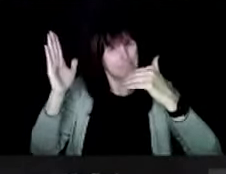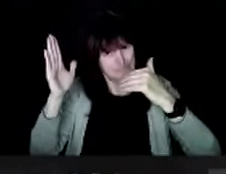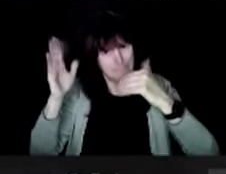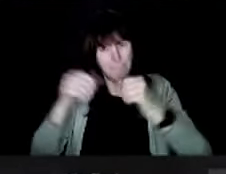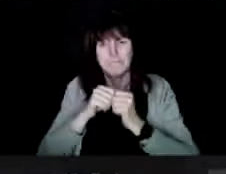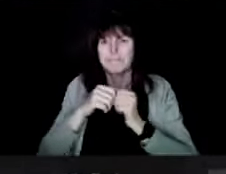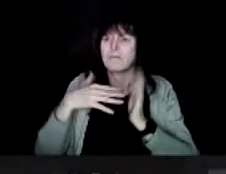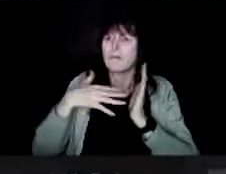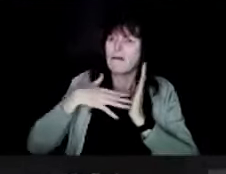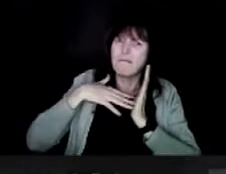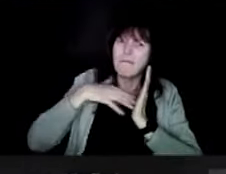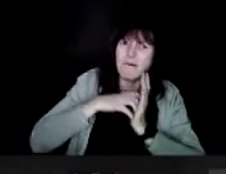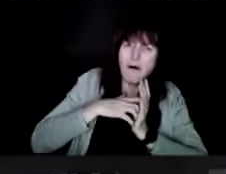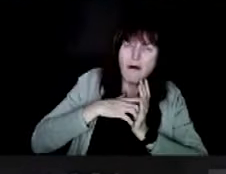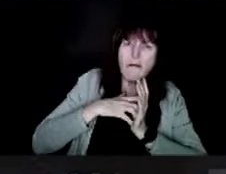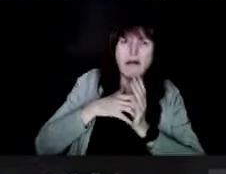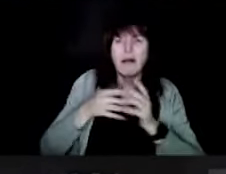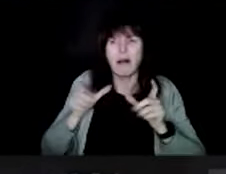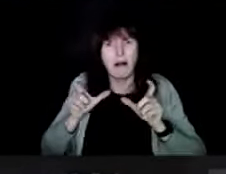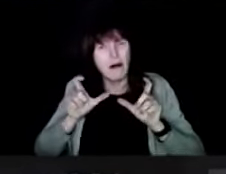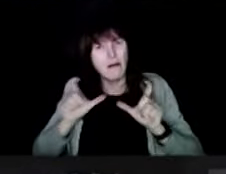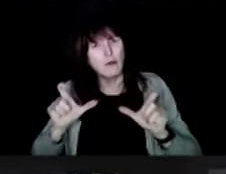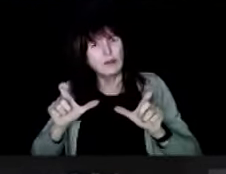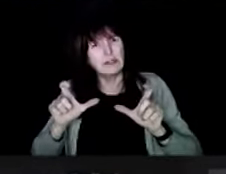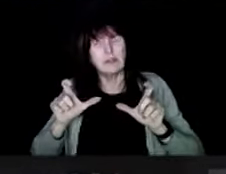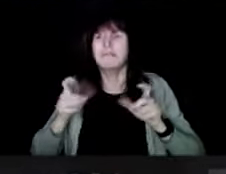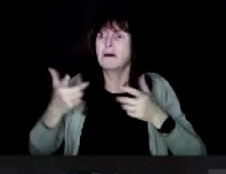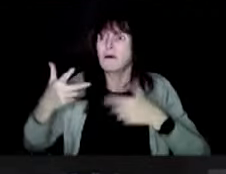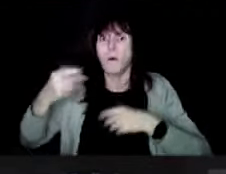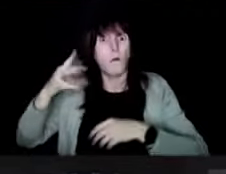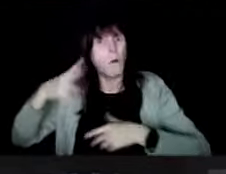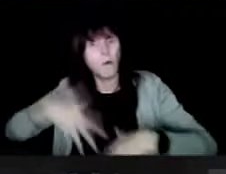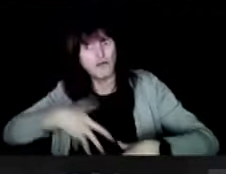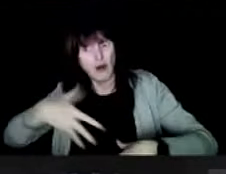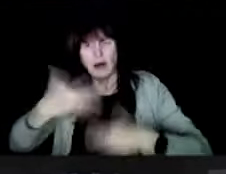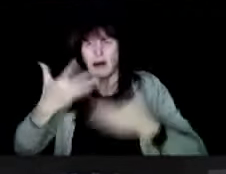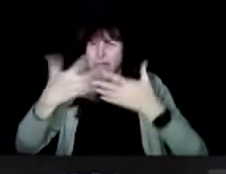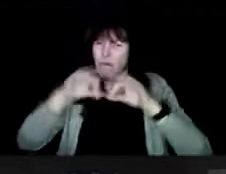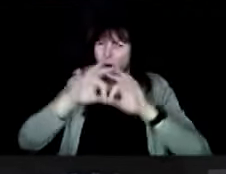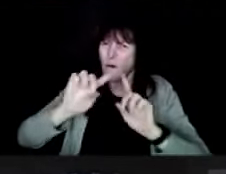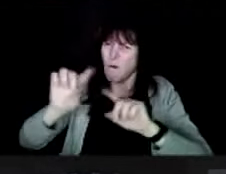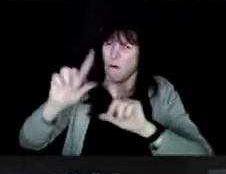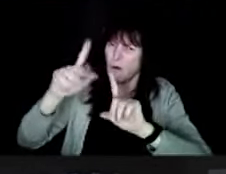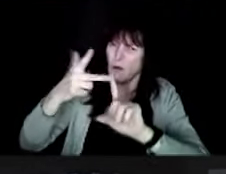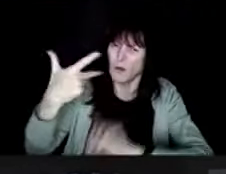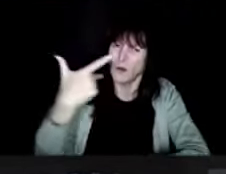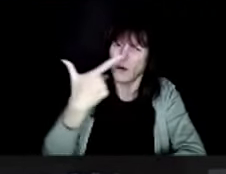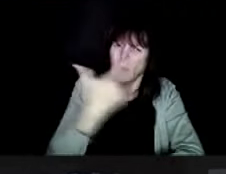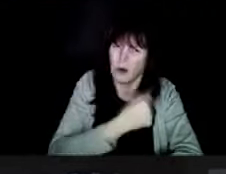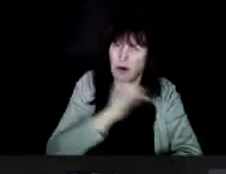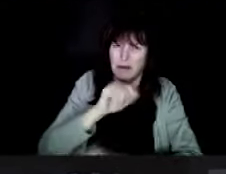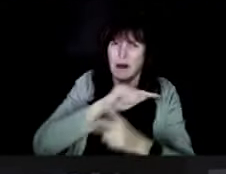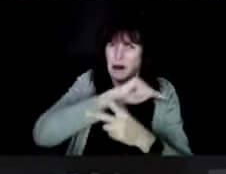But COVID-19 vaccines are important to us all. This virus